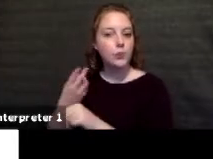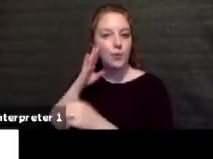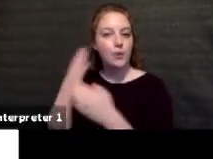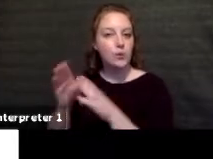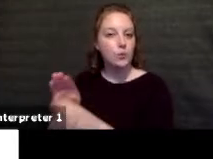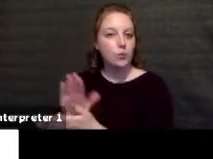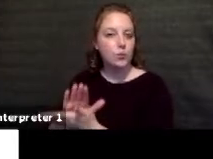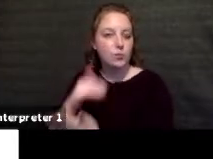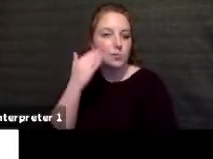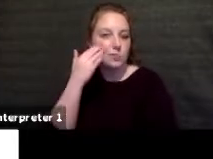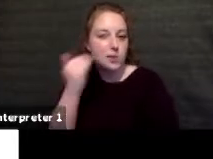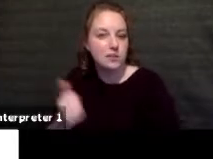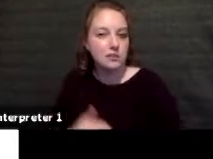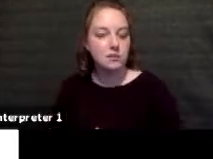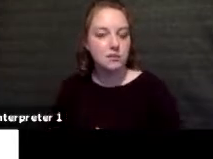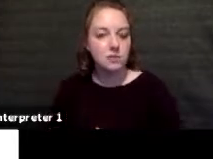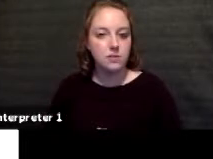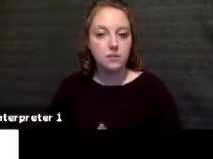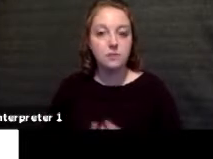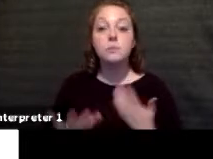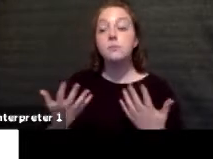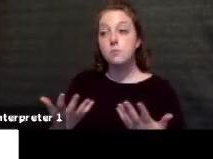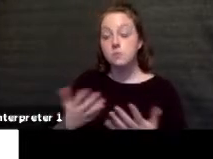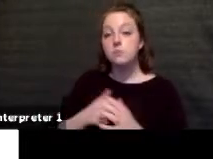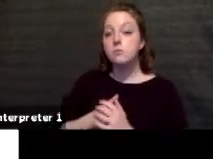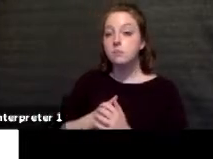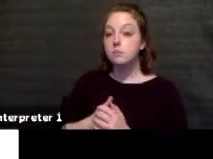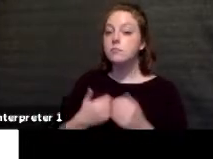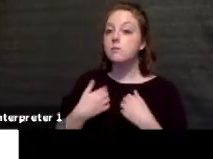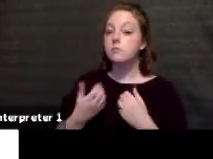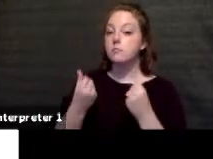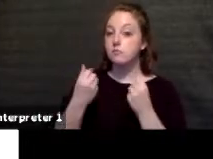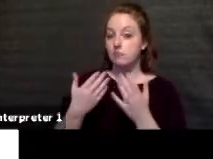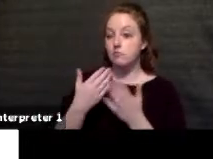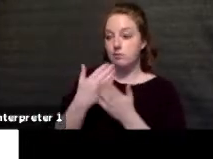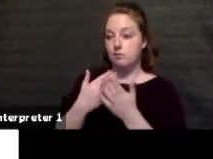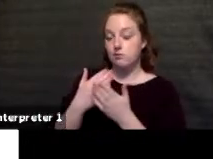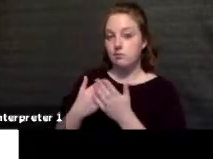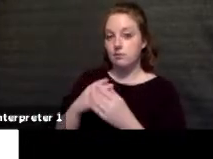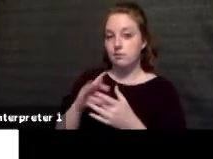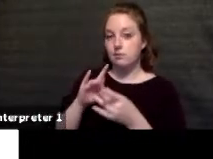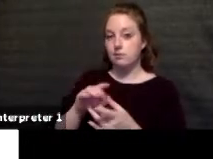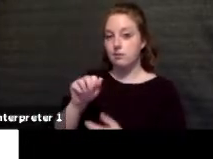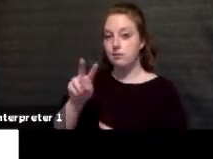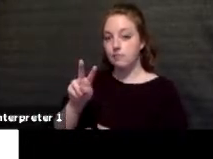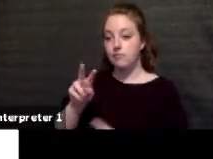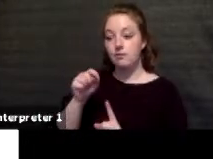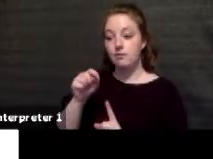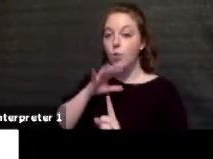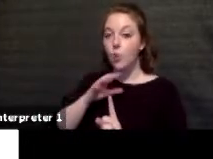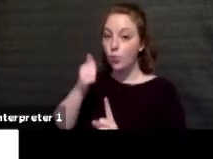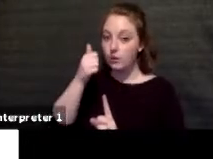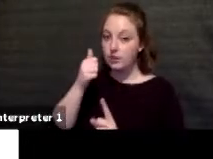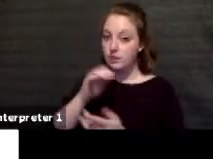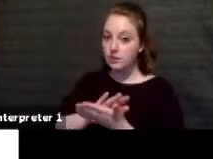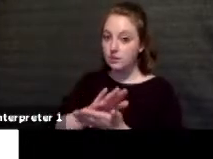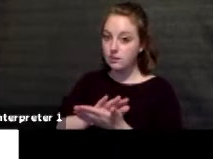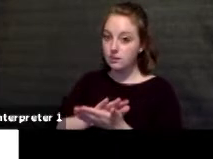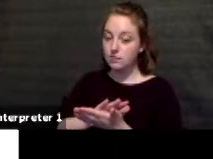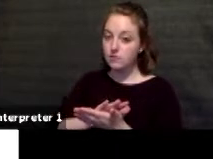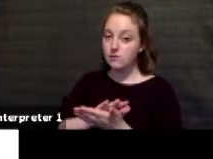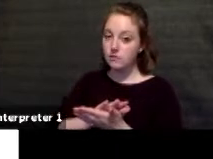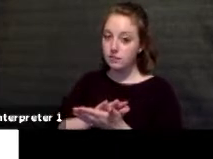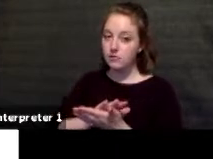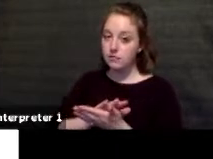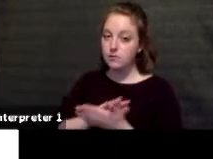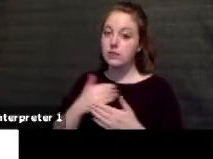Uh, so I'd say there's several different, uh, elements with Alta Vista. So number one, it is the oldest campus. Uh, it does have the